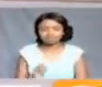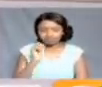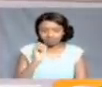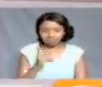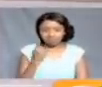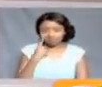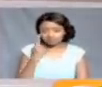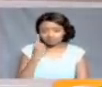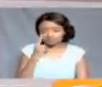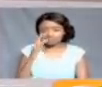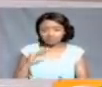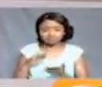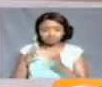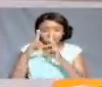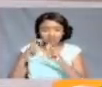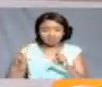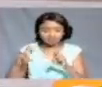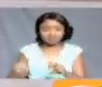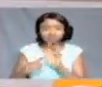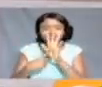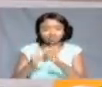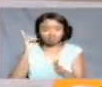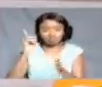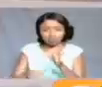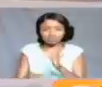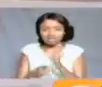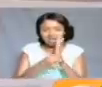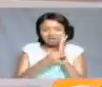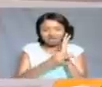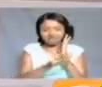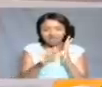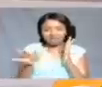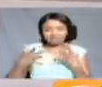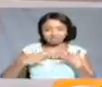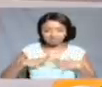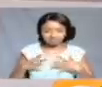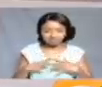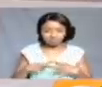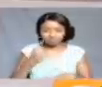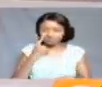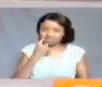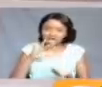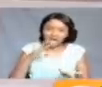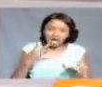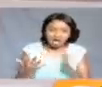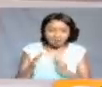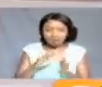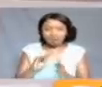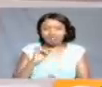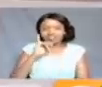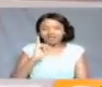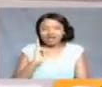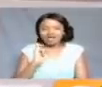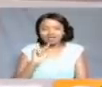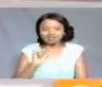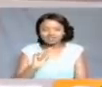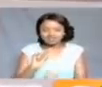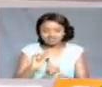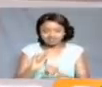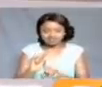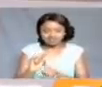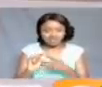research, which was looking at the celebrity factor. And they're looking at the average Instagram audience, the last